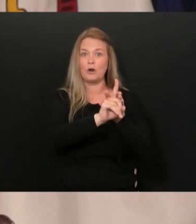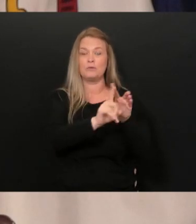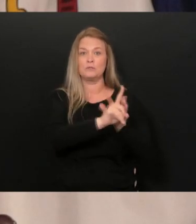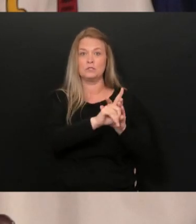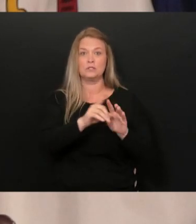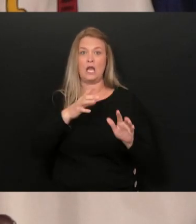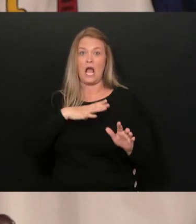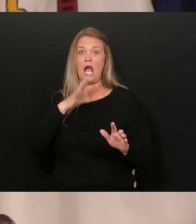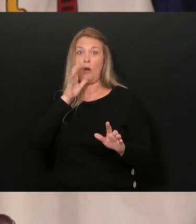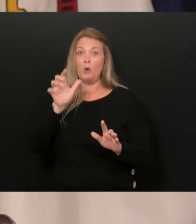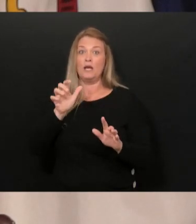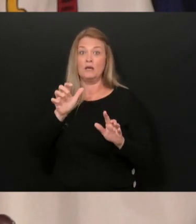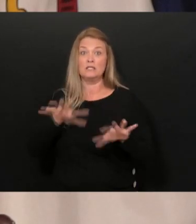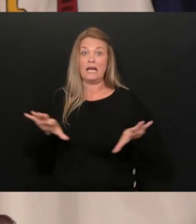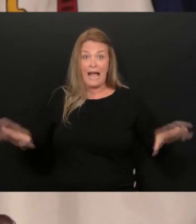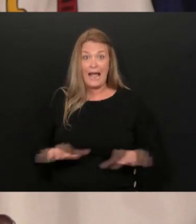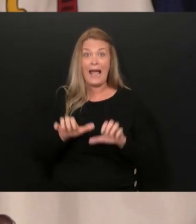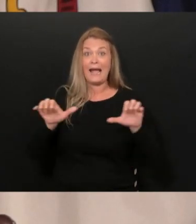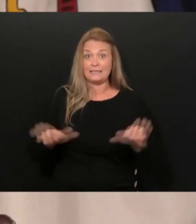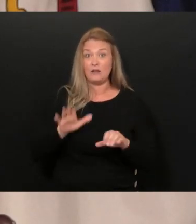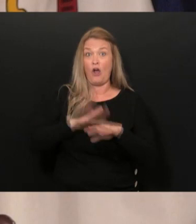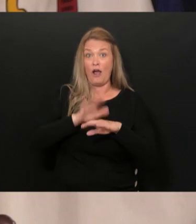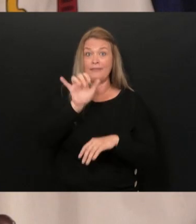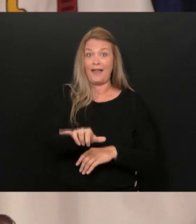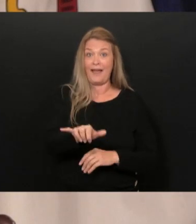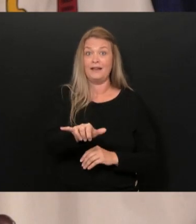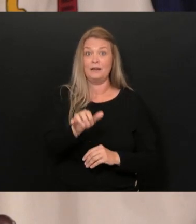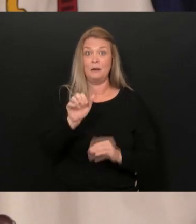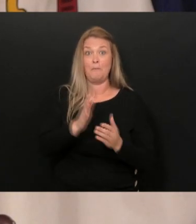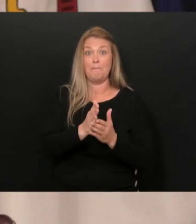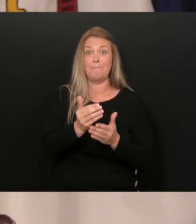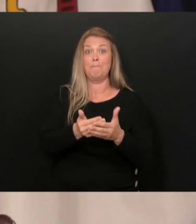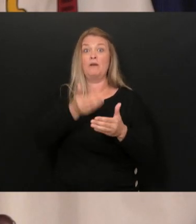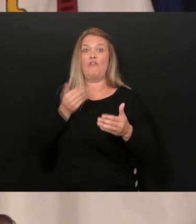react before that we end up with a bad situation. And